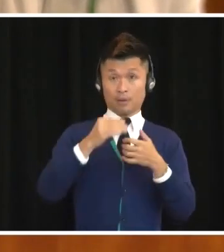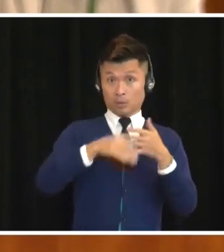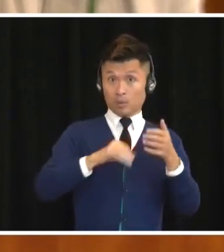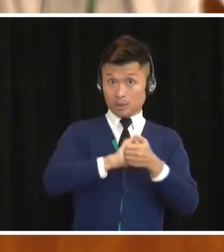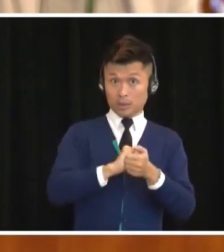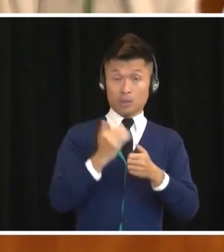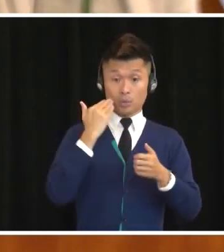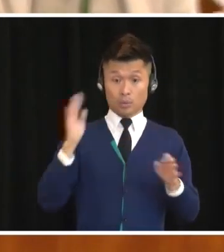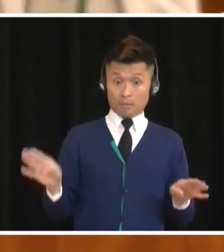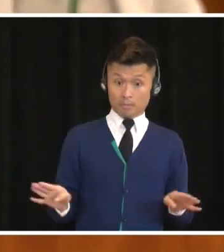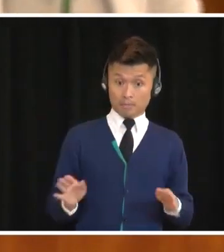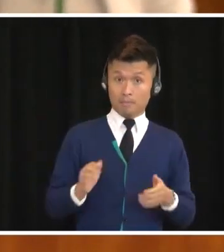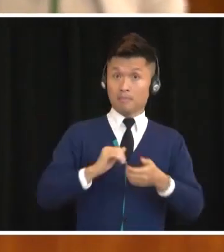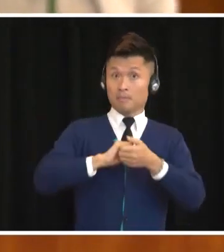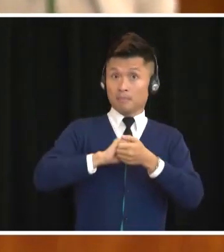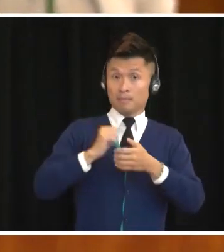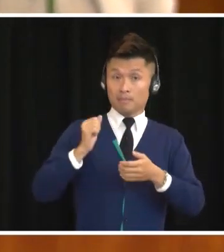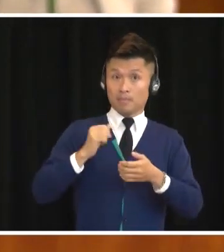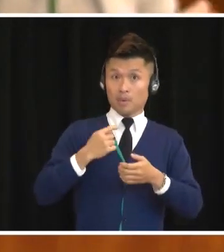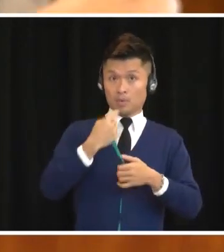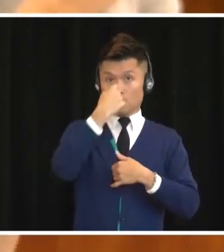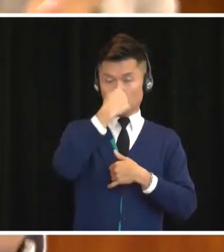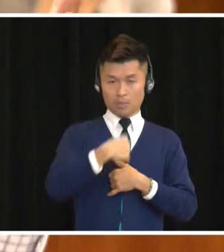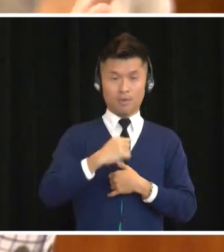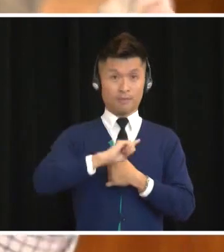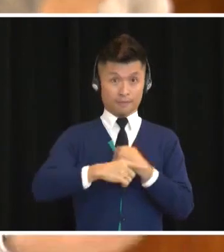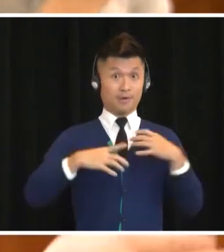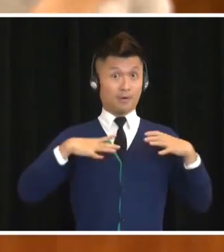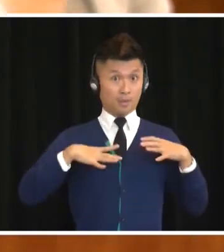can go on to initiate the trial.